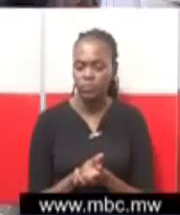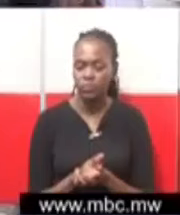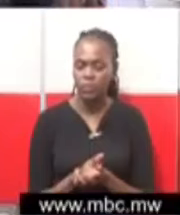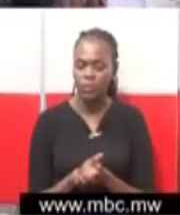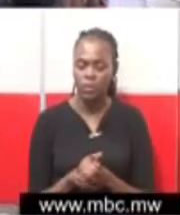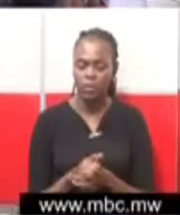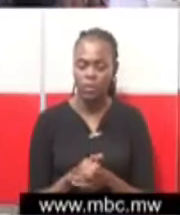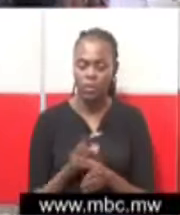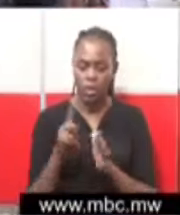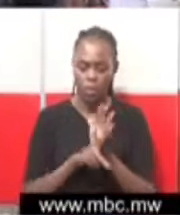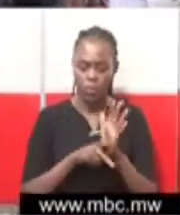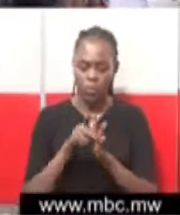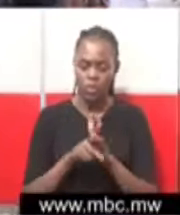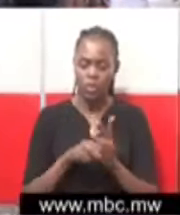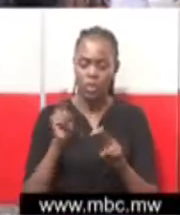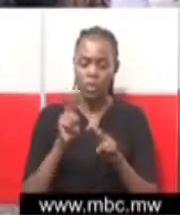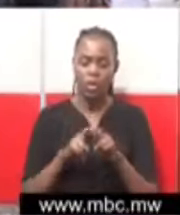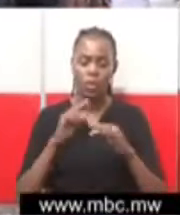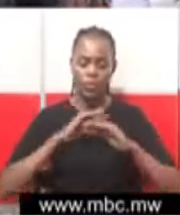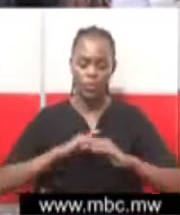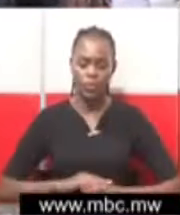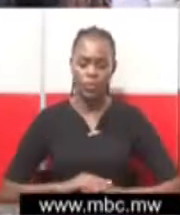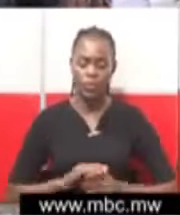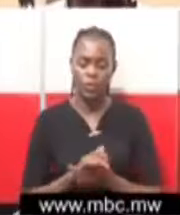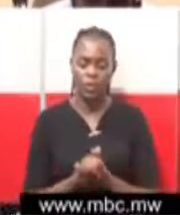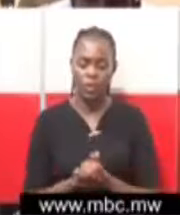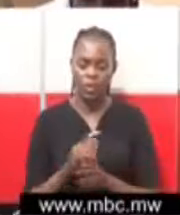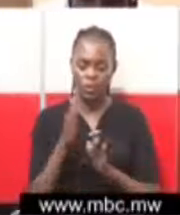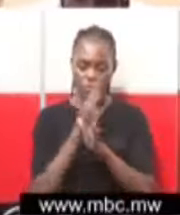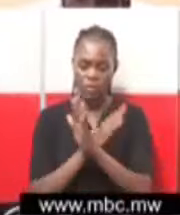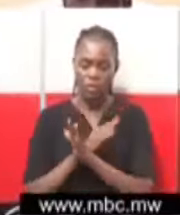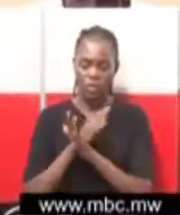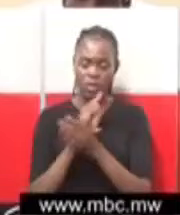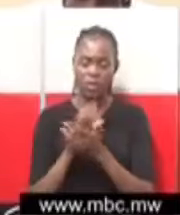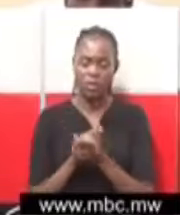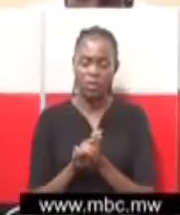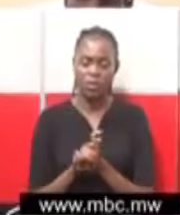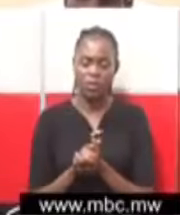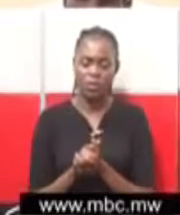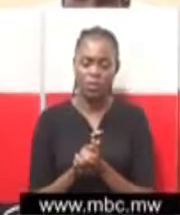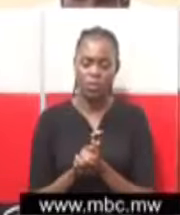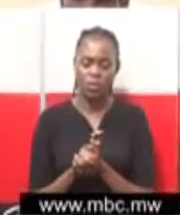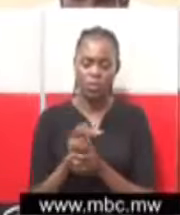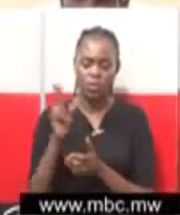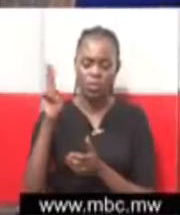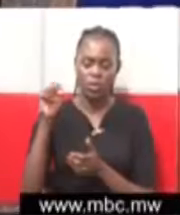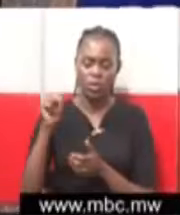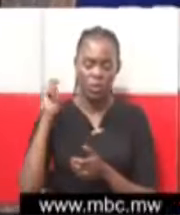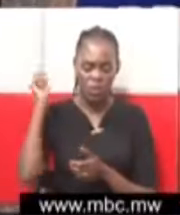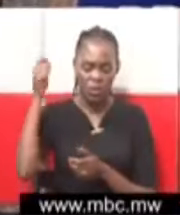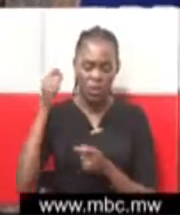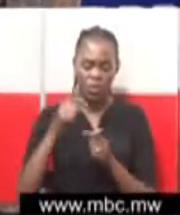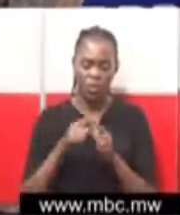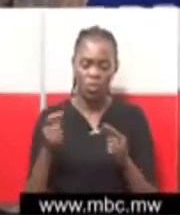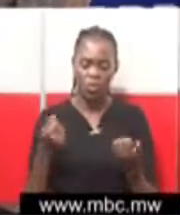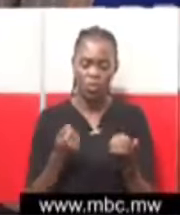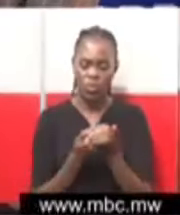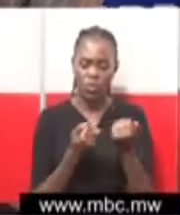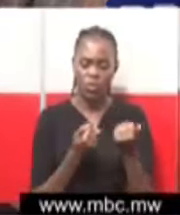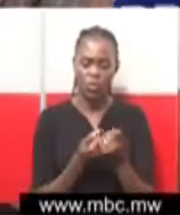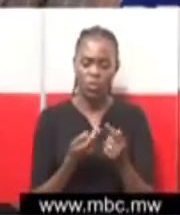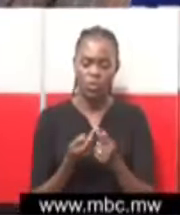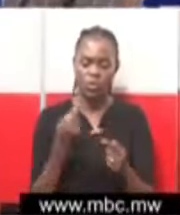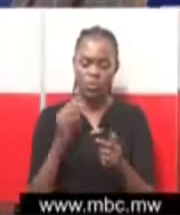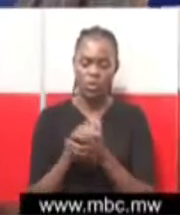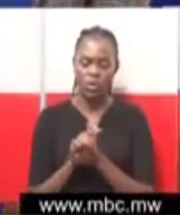mitigated. The project on peace building and conflict prevention is courtesy of UN Malawi with funding from the Irish Embassy